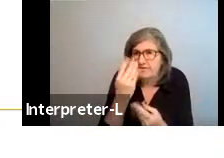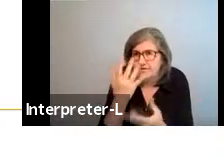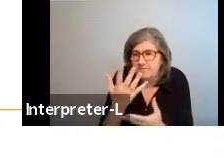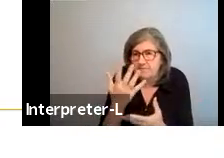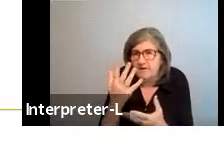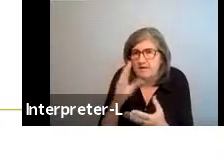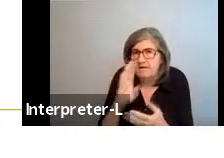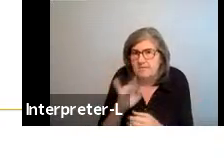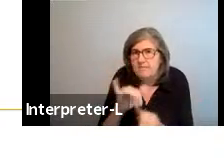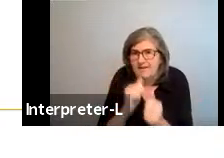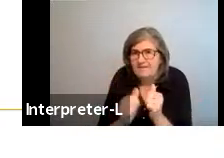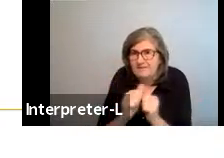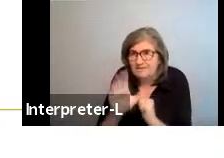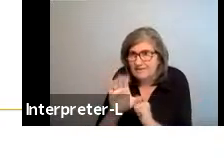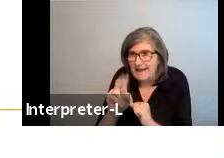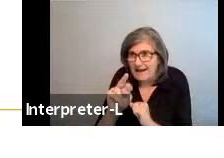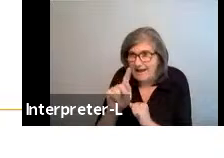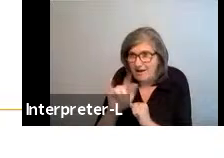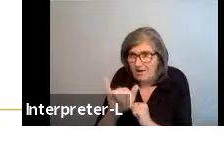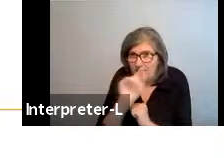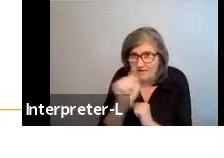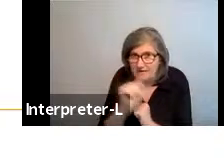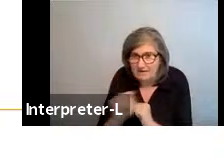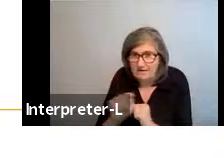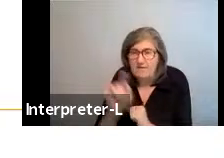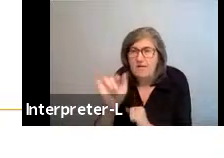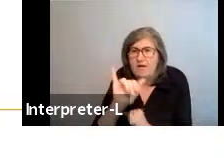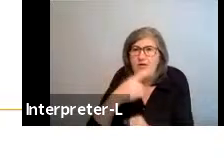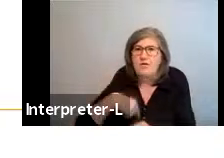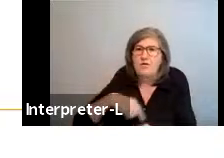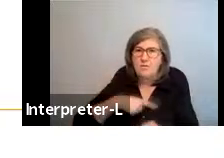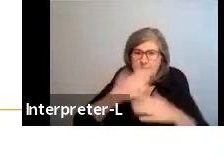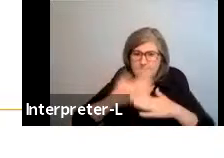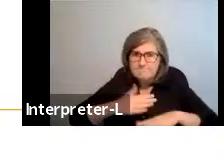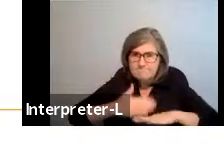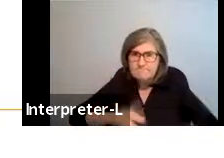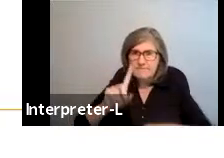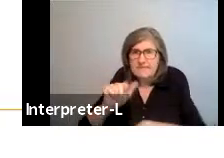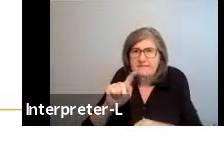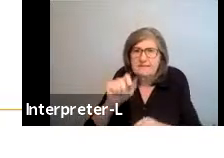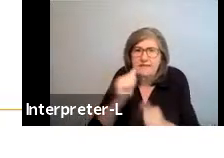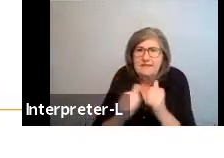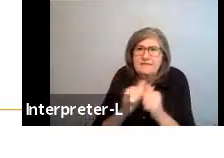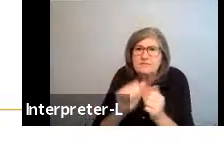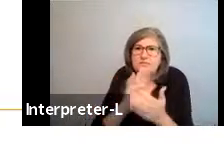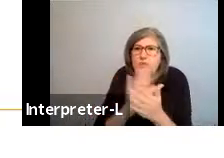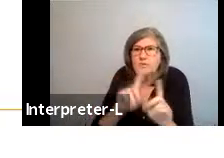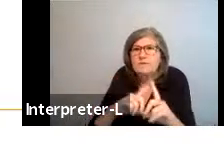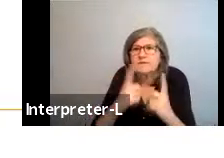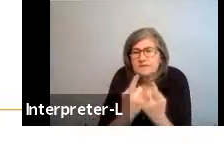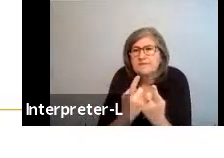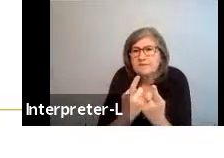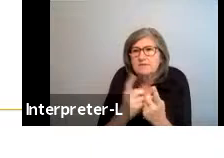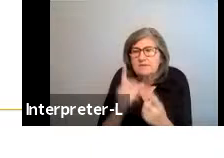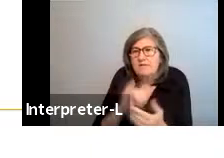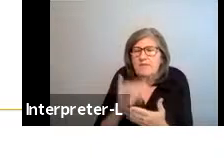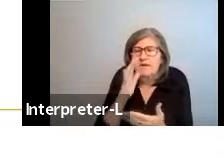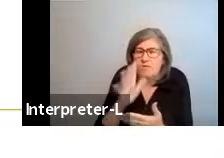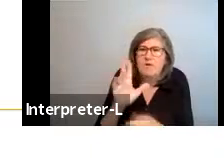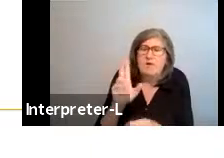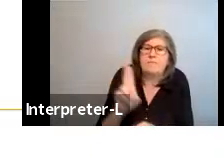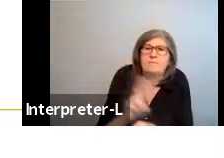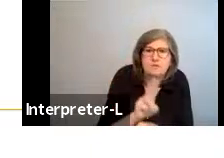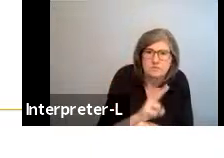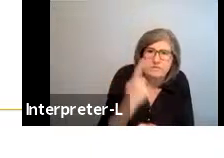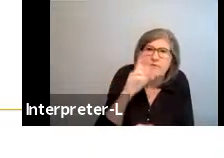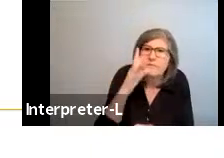by county, but we are also carving up the data by school district, which I think will be very, very useful for